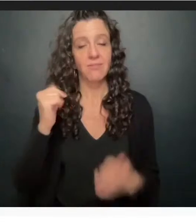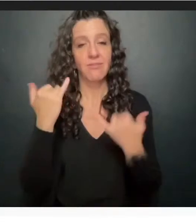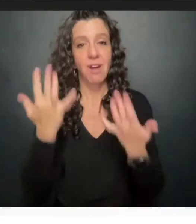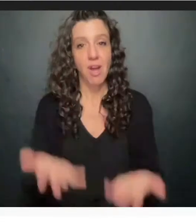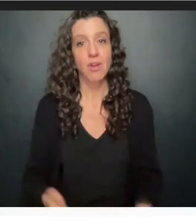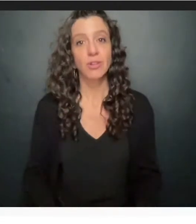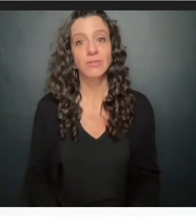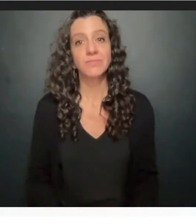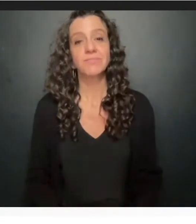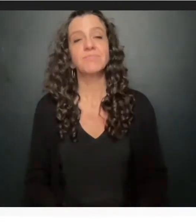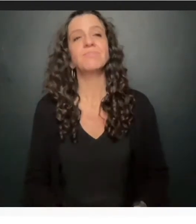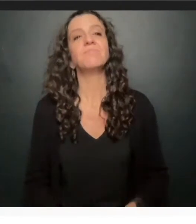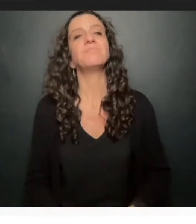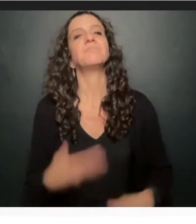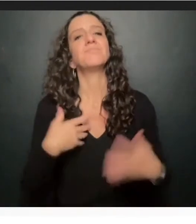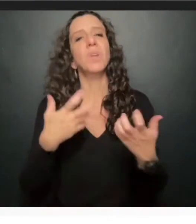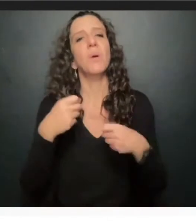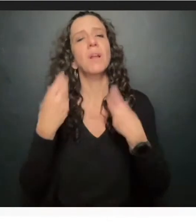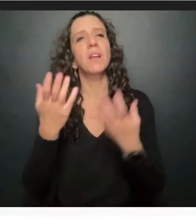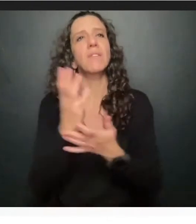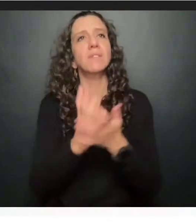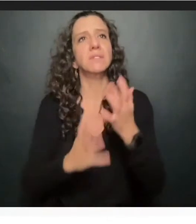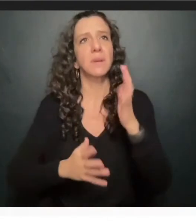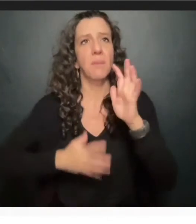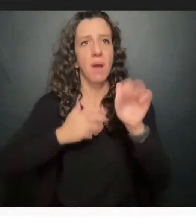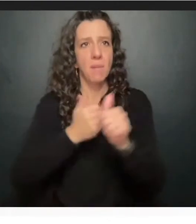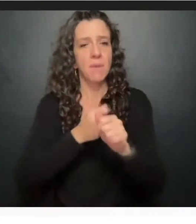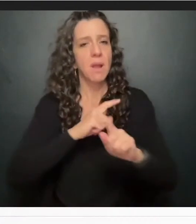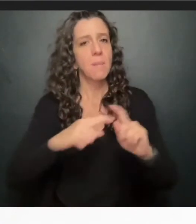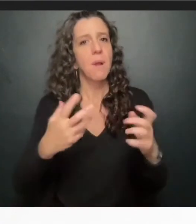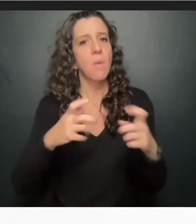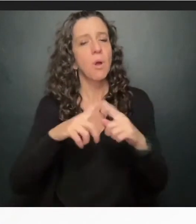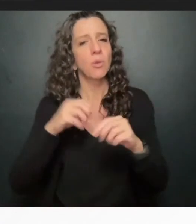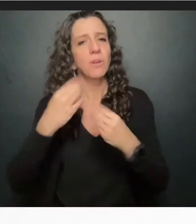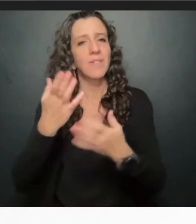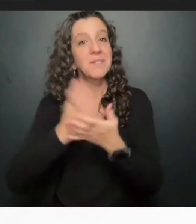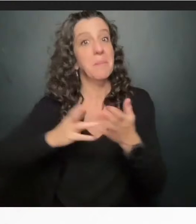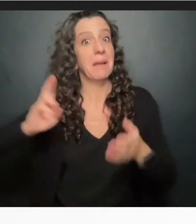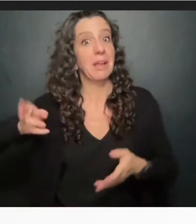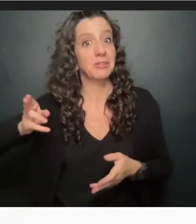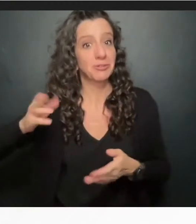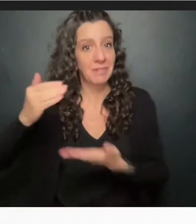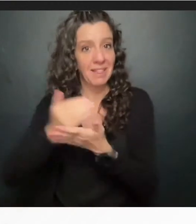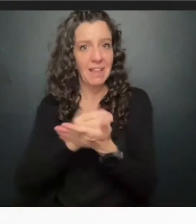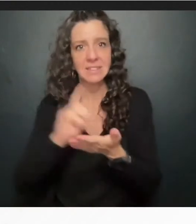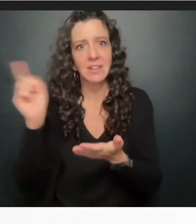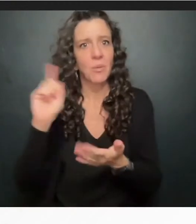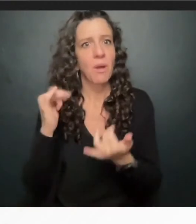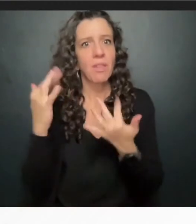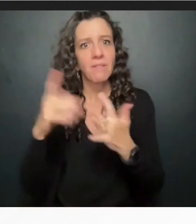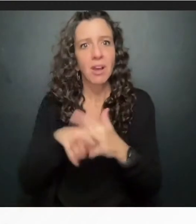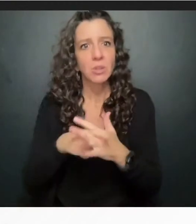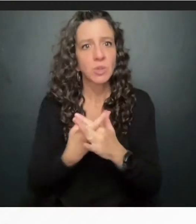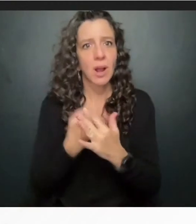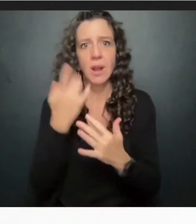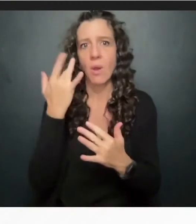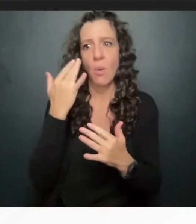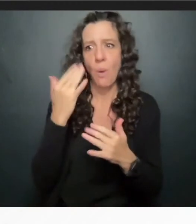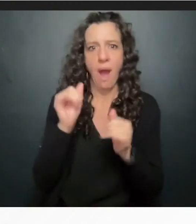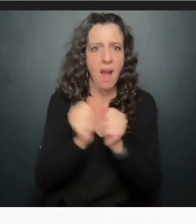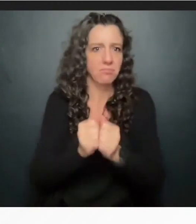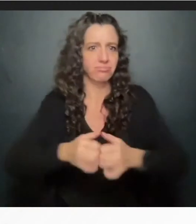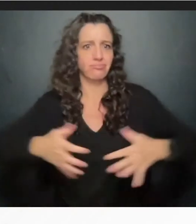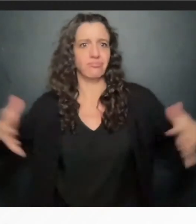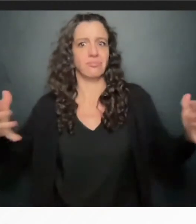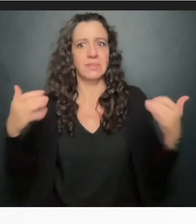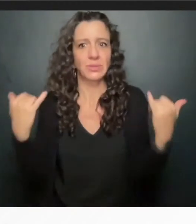So I'd like to give an operational update, but first I'd like to start with a little history lesson on where the fire started and why it got to the size that it did.